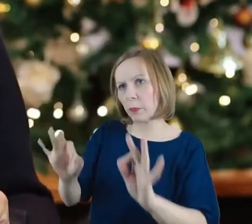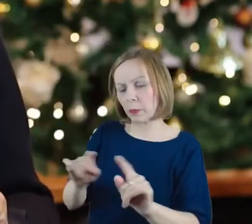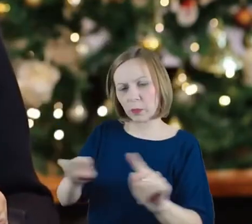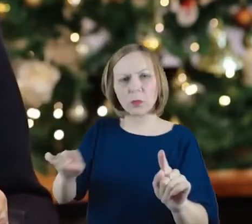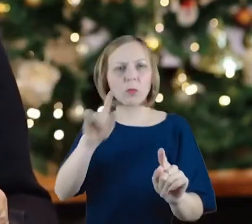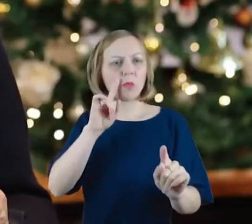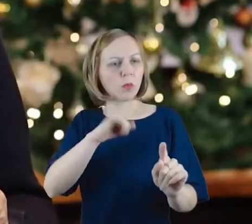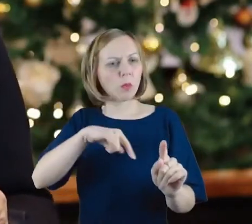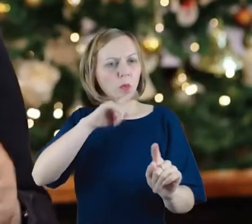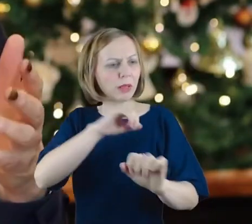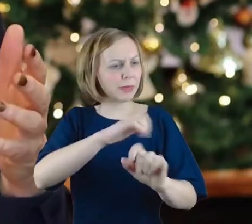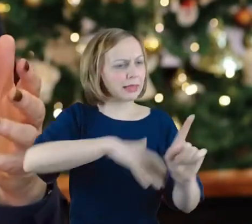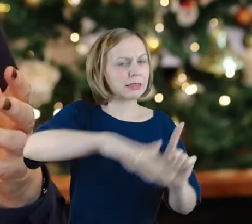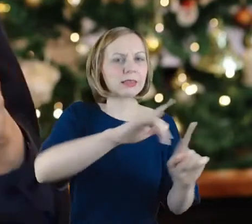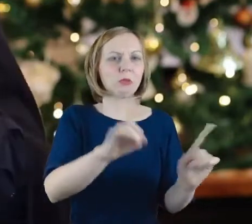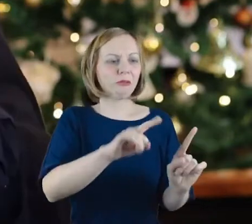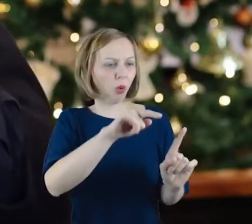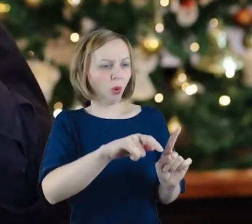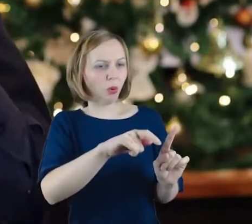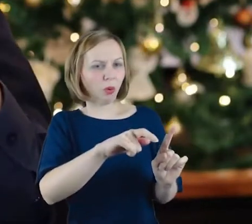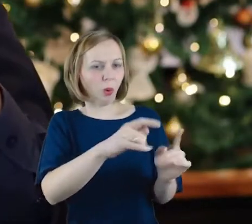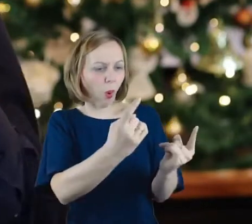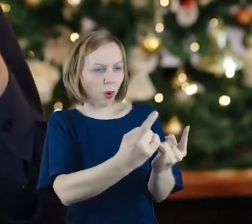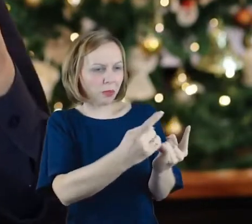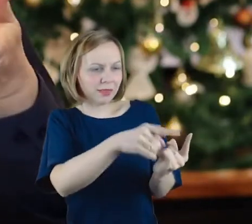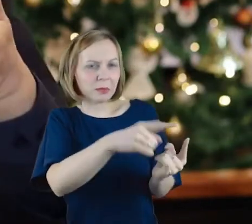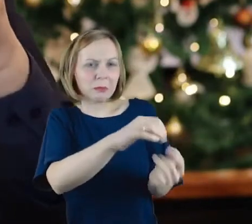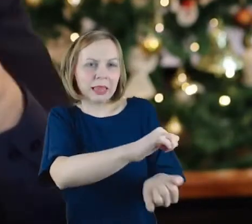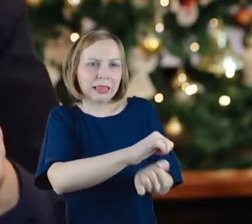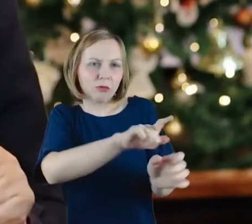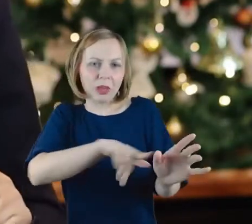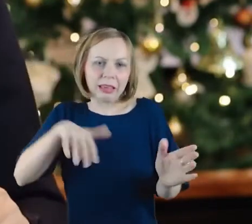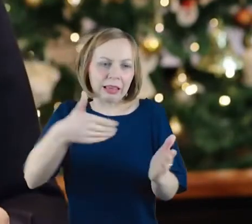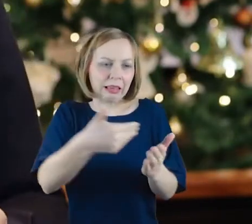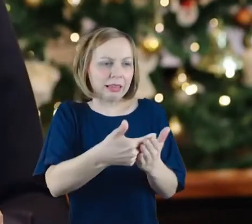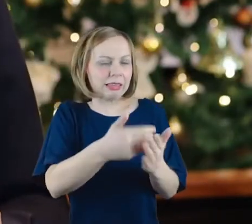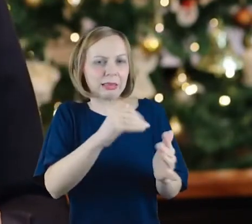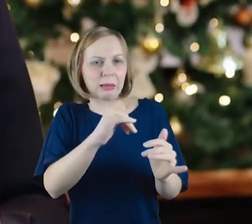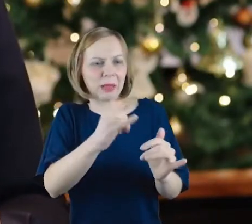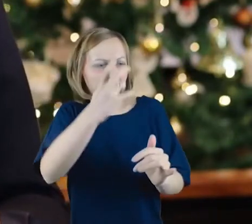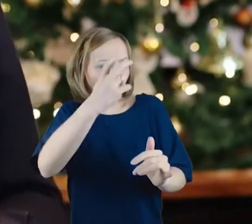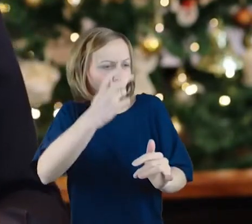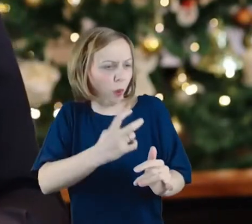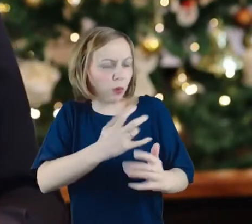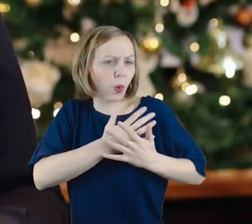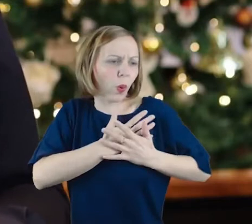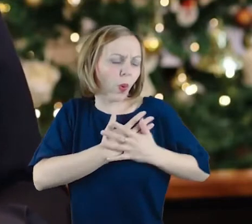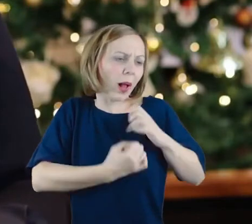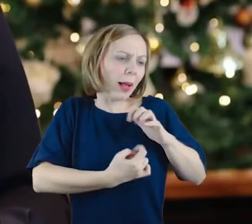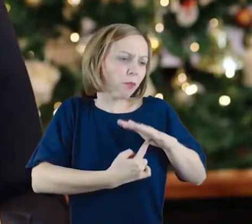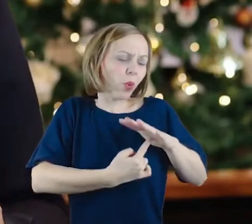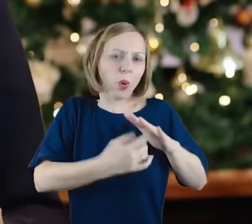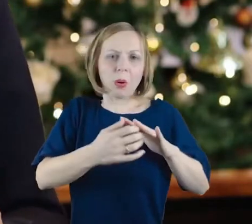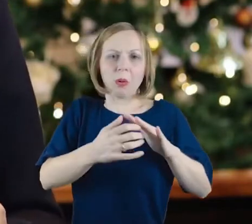to for sentimental reasons, or that one that's a bit wonky and torn because the children or the grandchildren made it for you. In